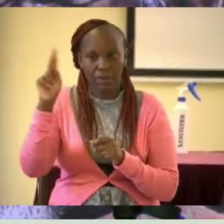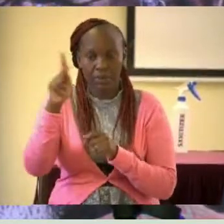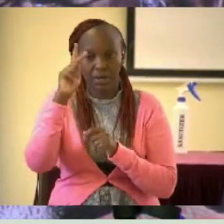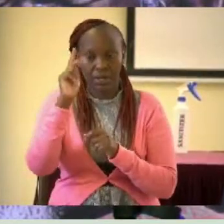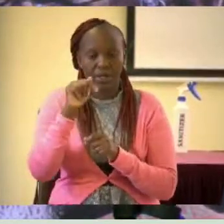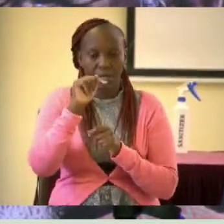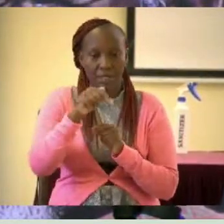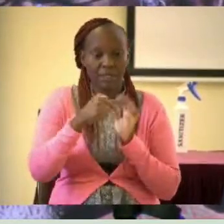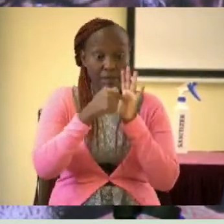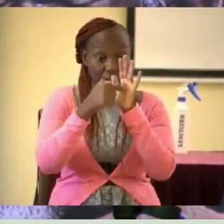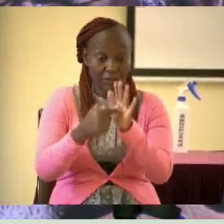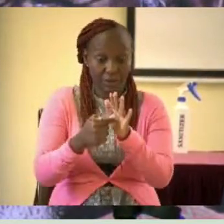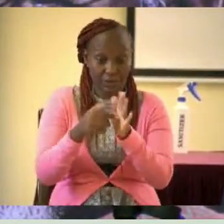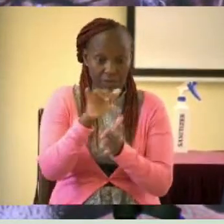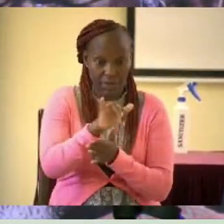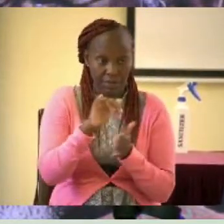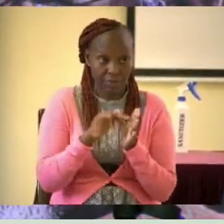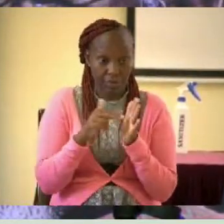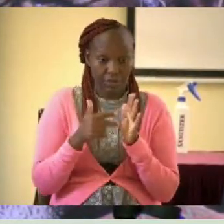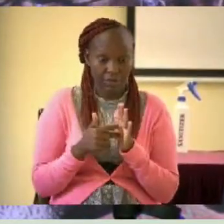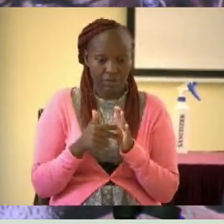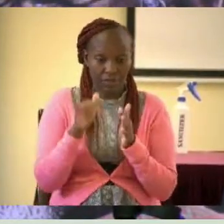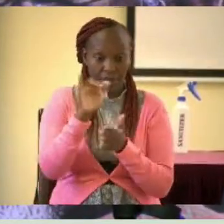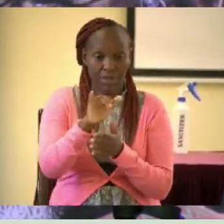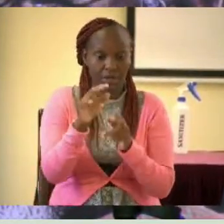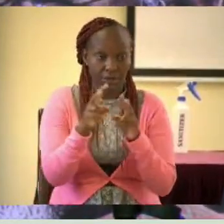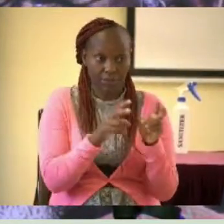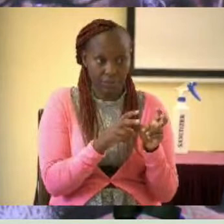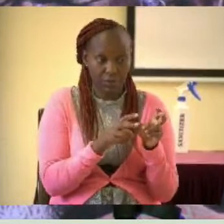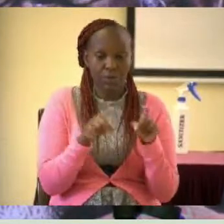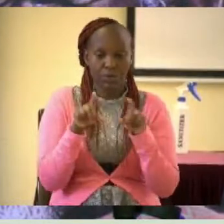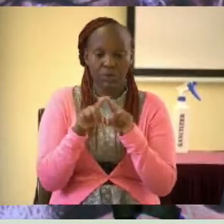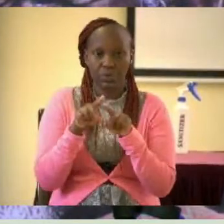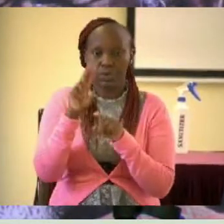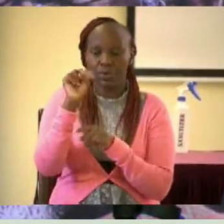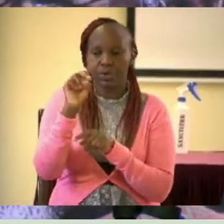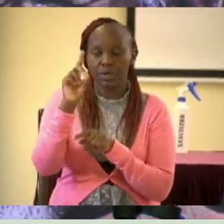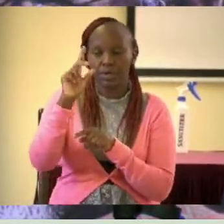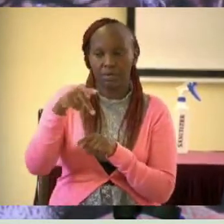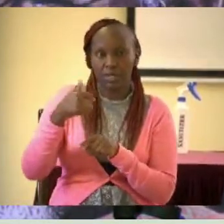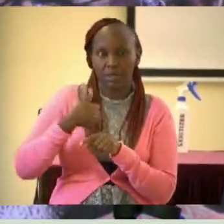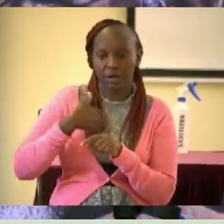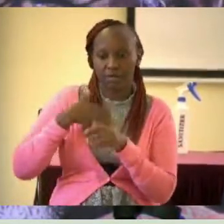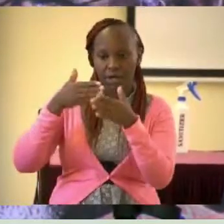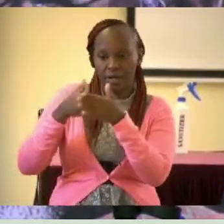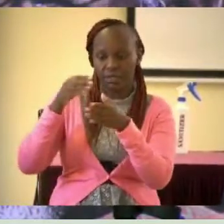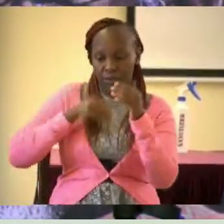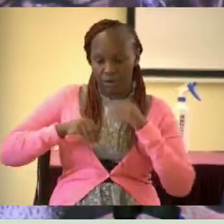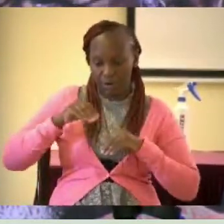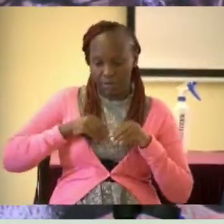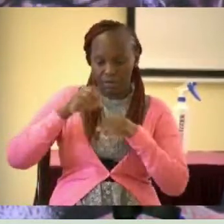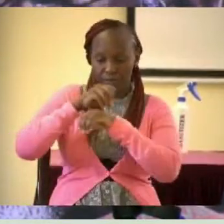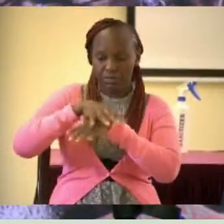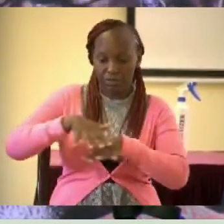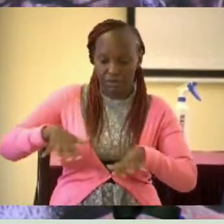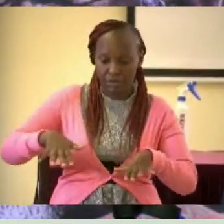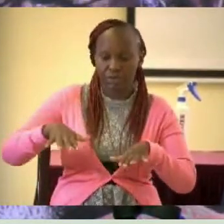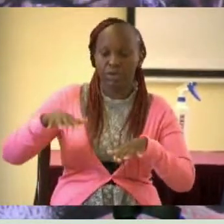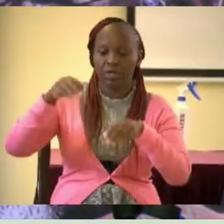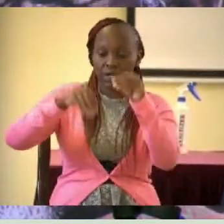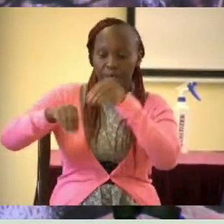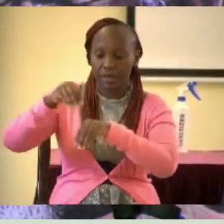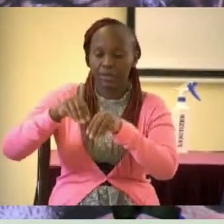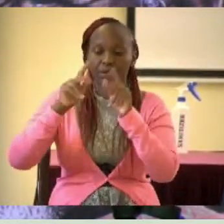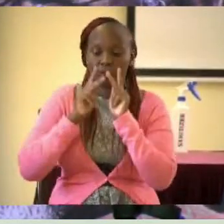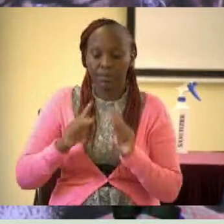on that particular issue. UNDP is also implementing anti-corruption, devolution, elections, peace building,